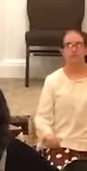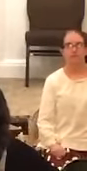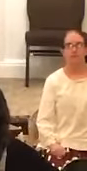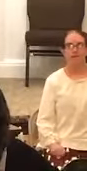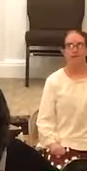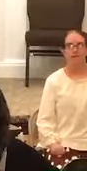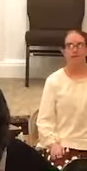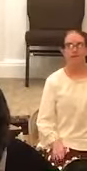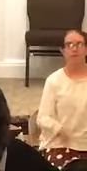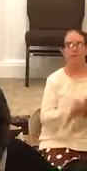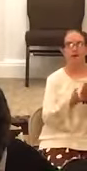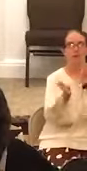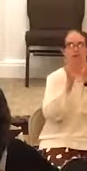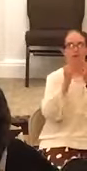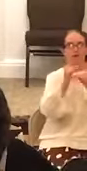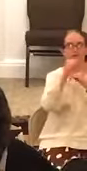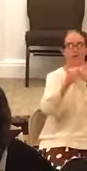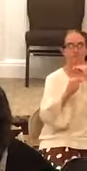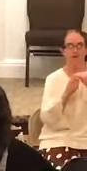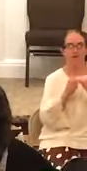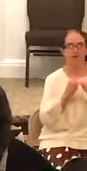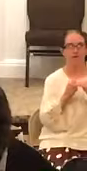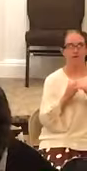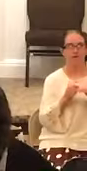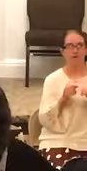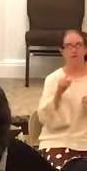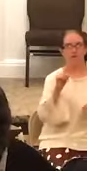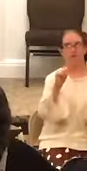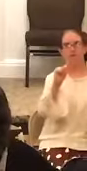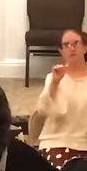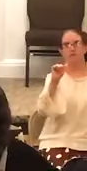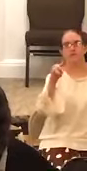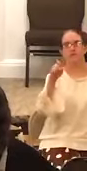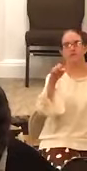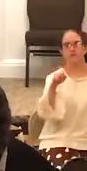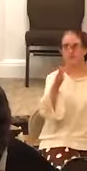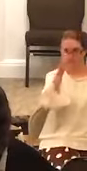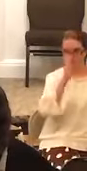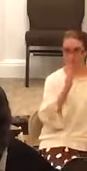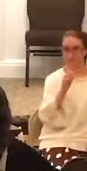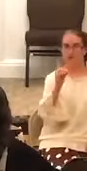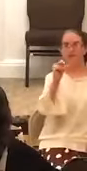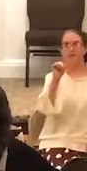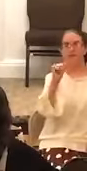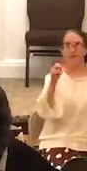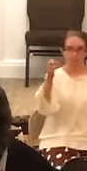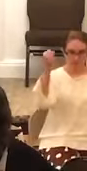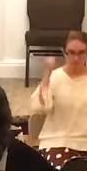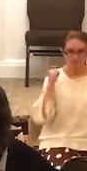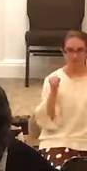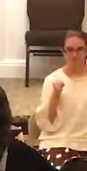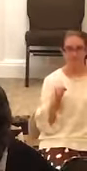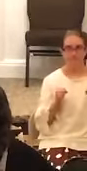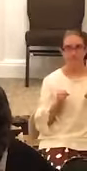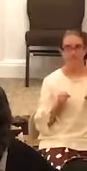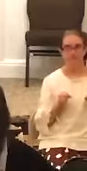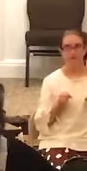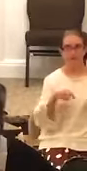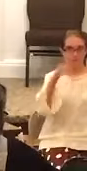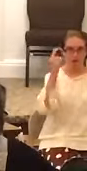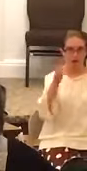You know, the Bible talks about a form of godliness, but denying the power thereof on such eternal one. That's